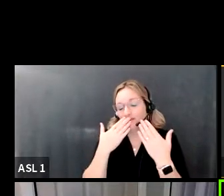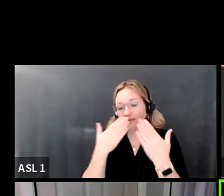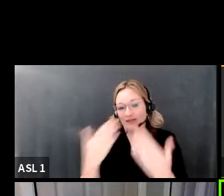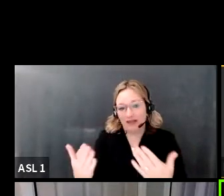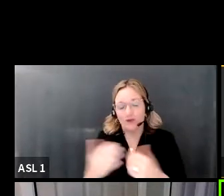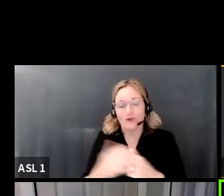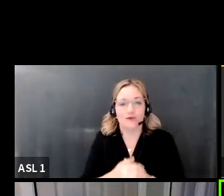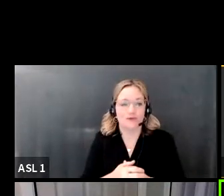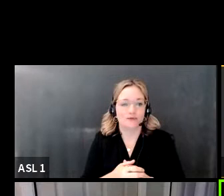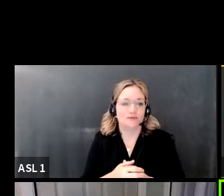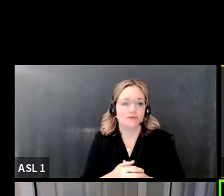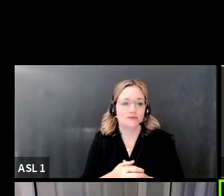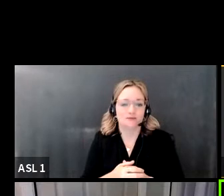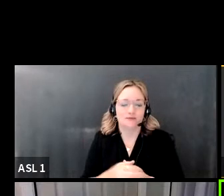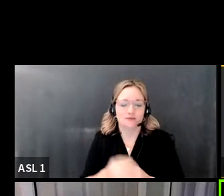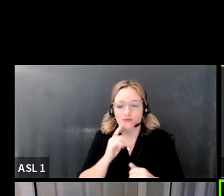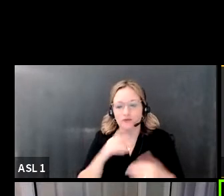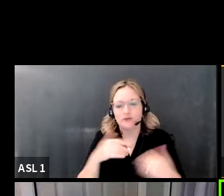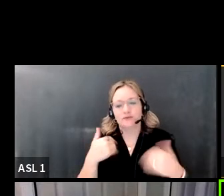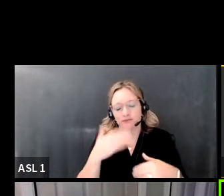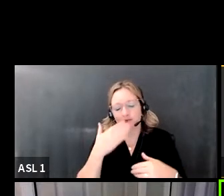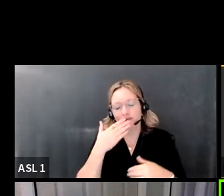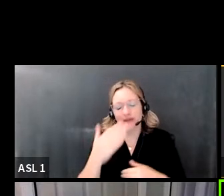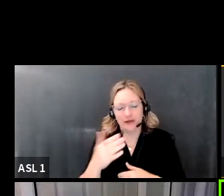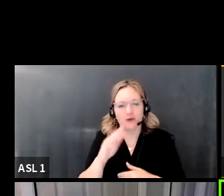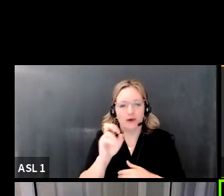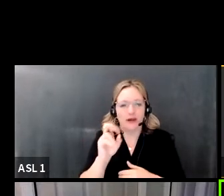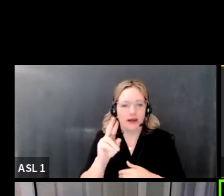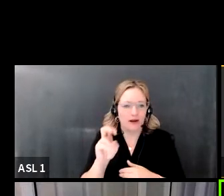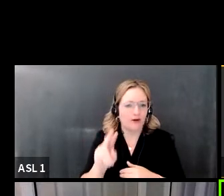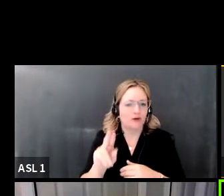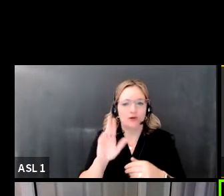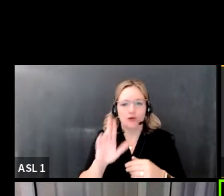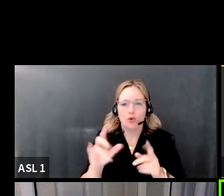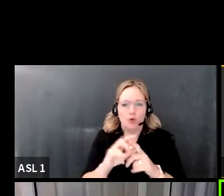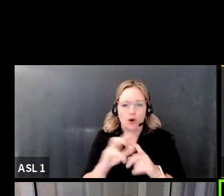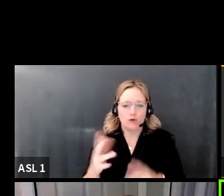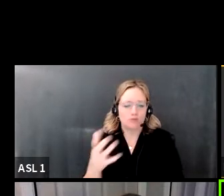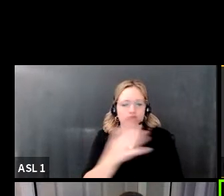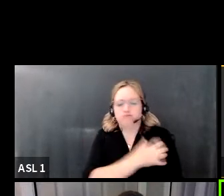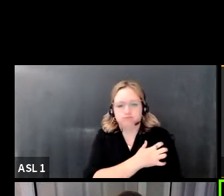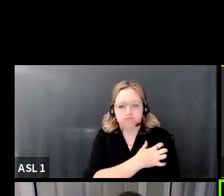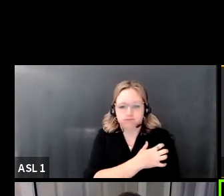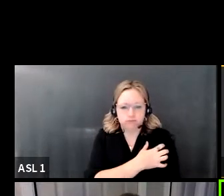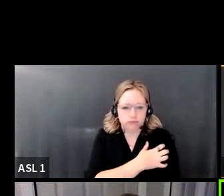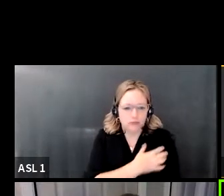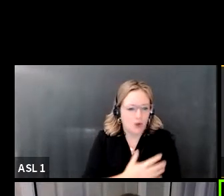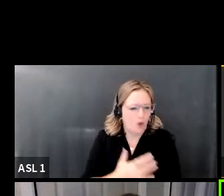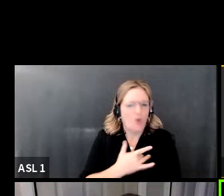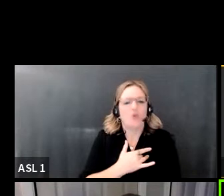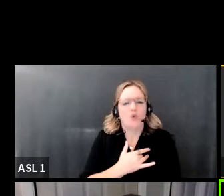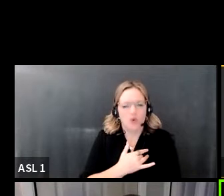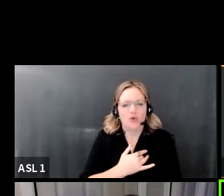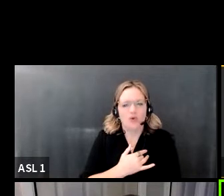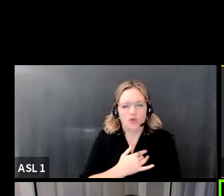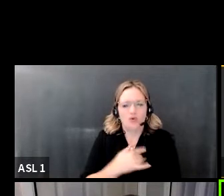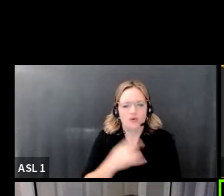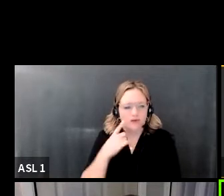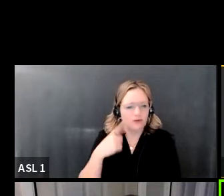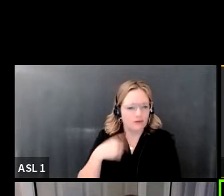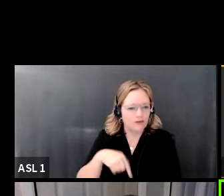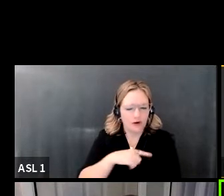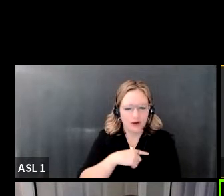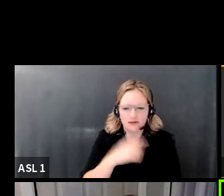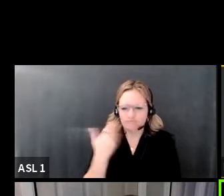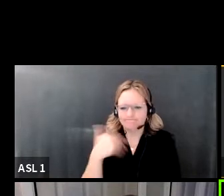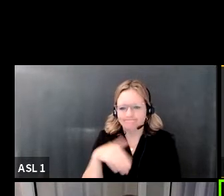in thanking aaron very much for coming uh obviously your words were uh resonated with uh with the members uh